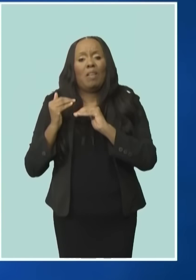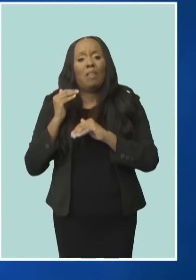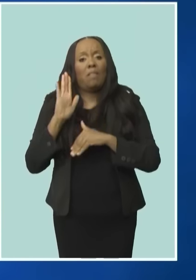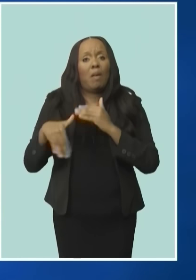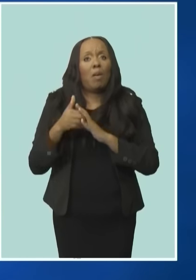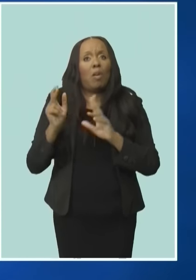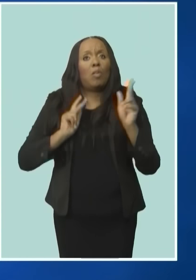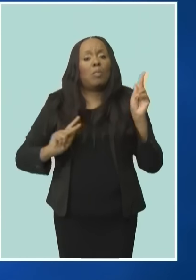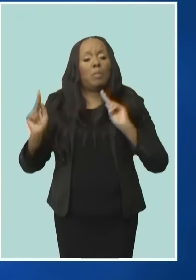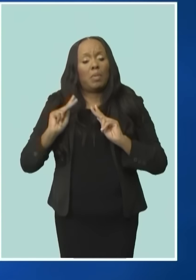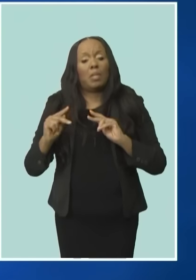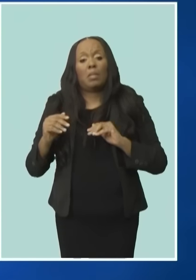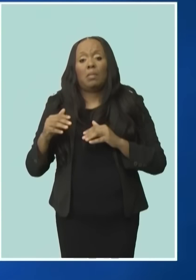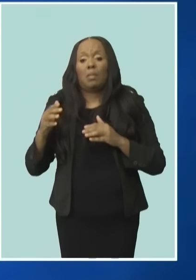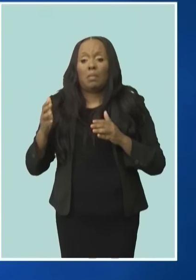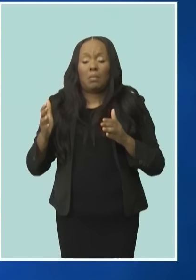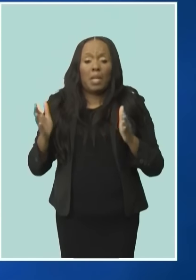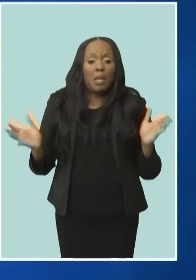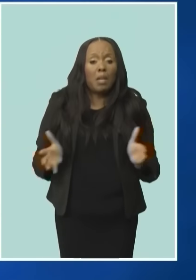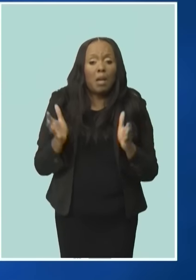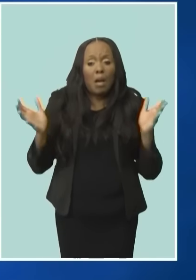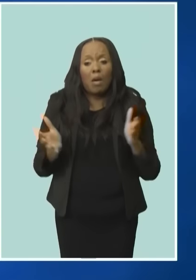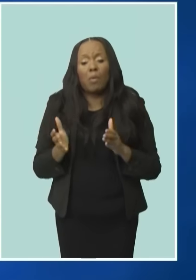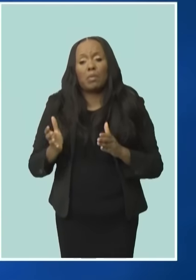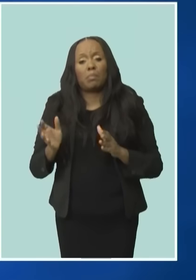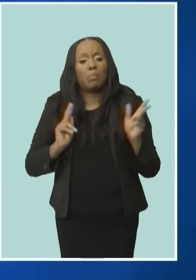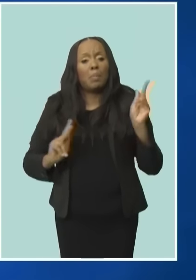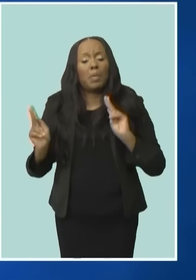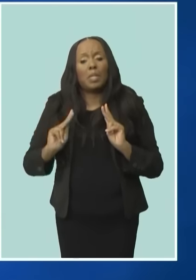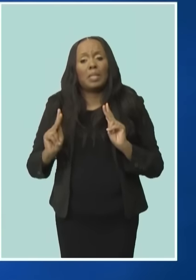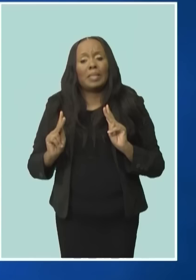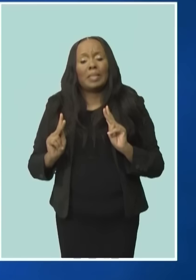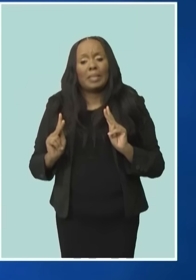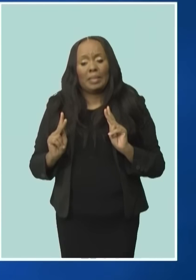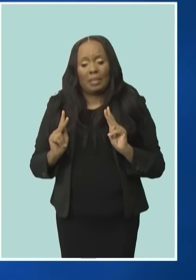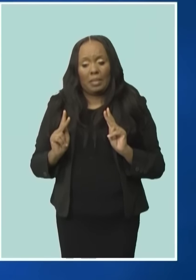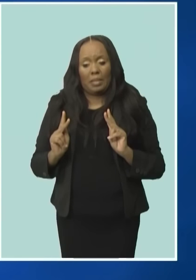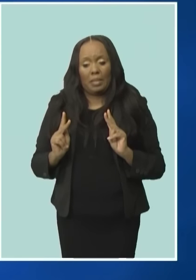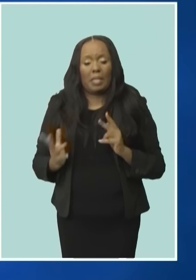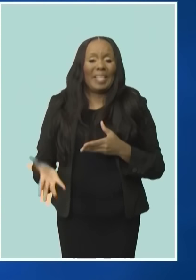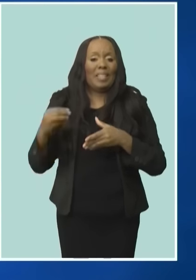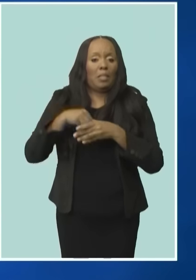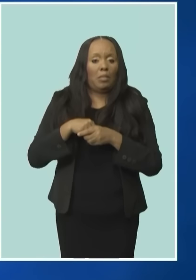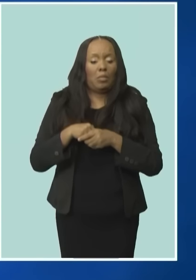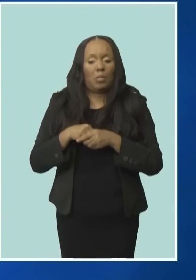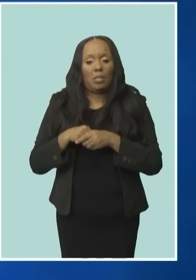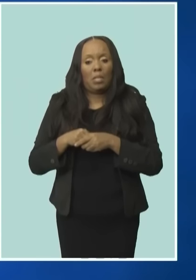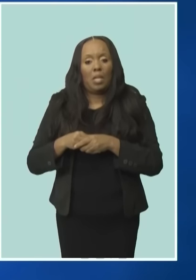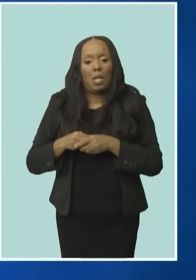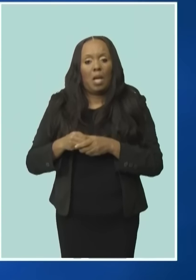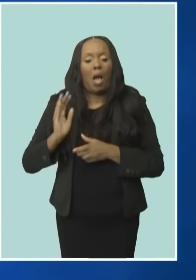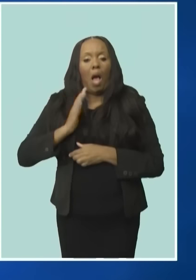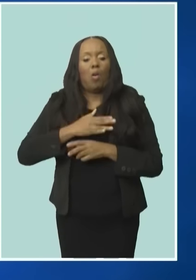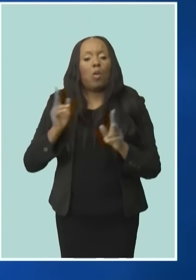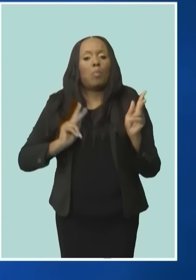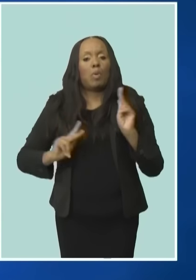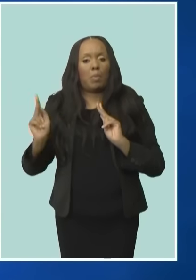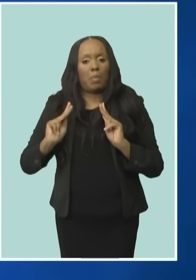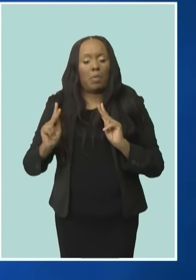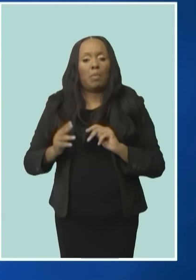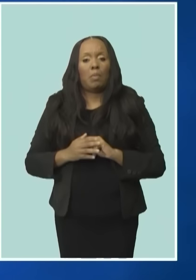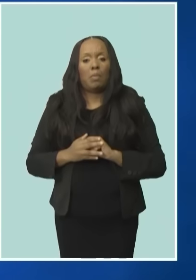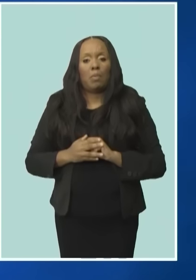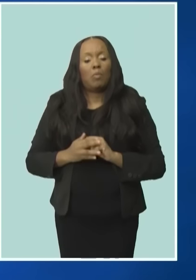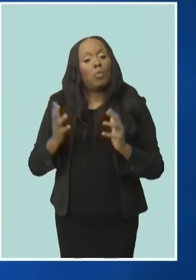level, so that their livelihoods and the livelihoods of their families could be protected